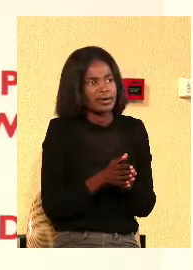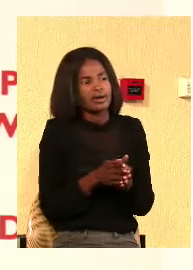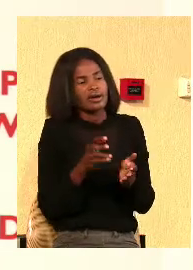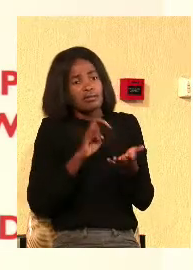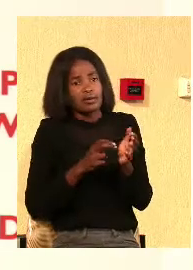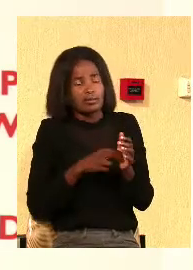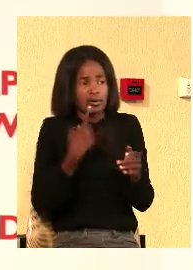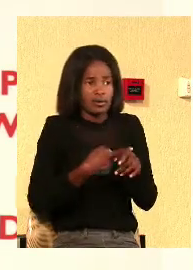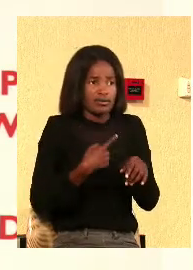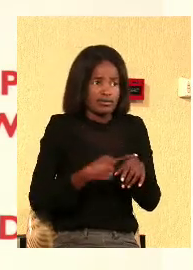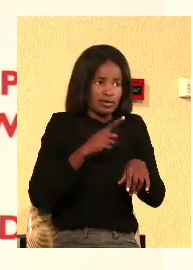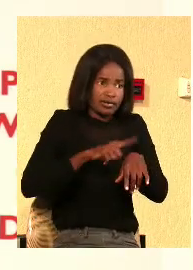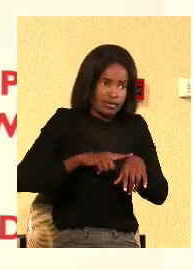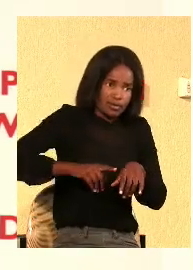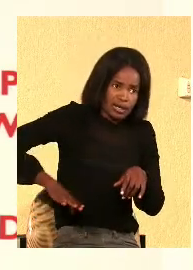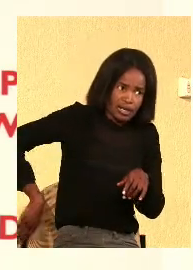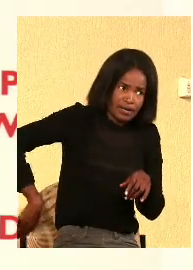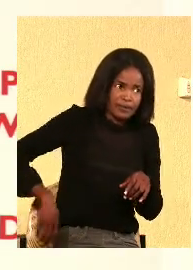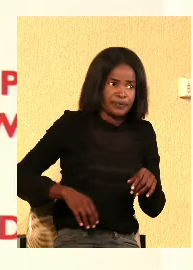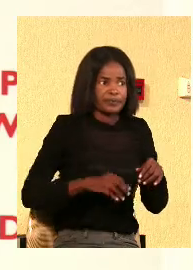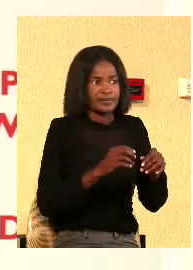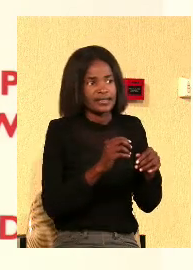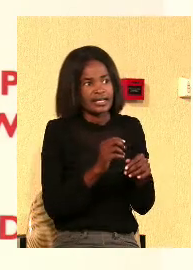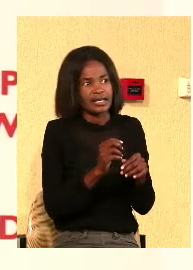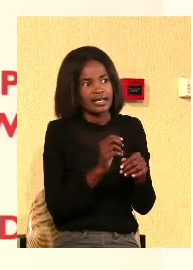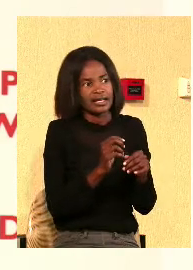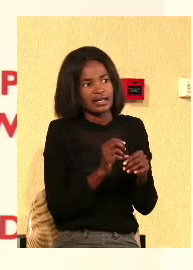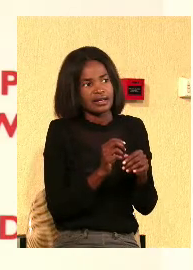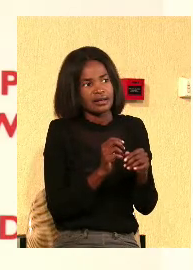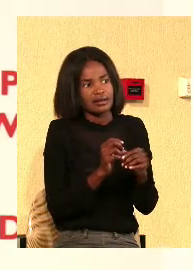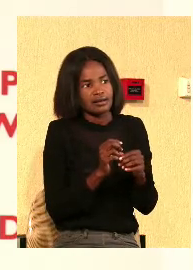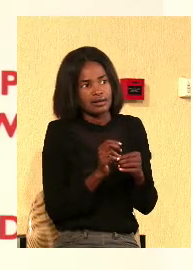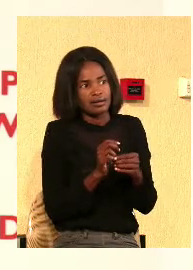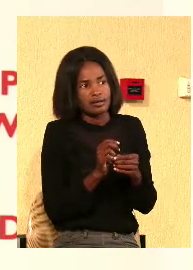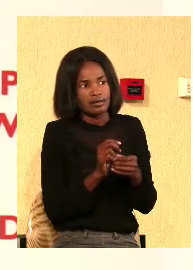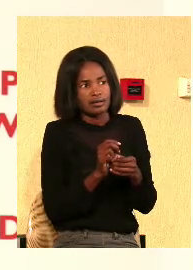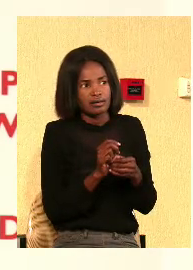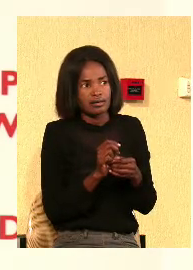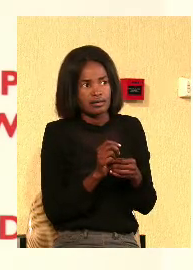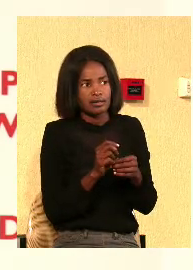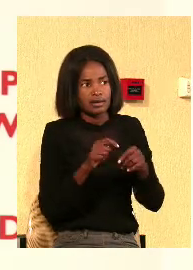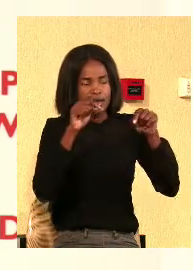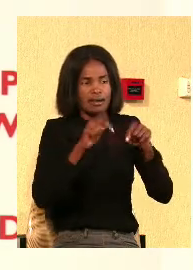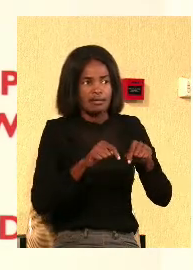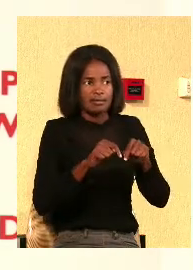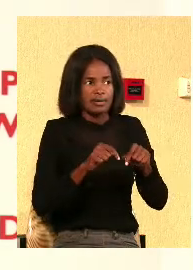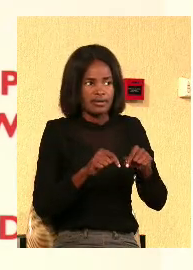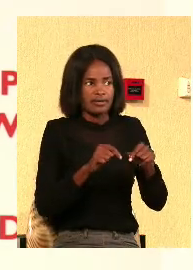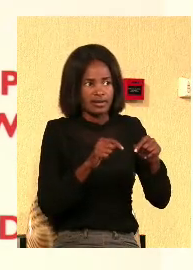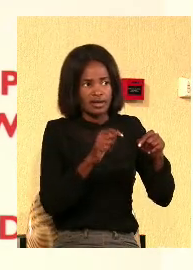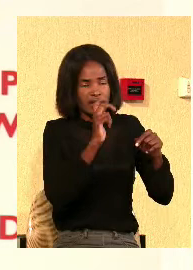logistics. The difference of these patients gave us a very difficult situation. In